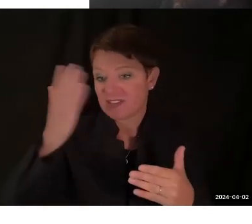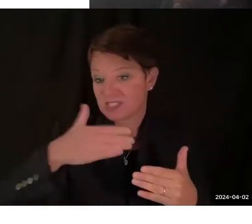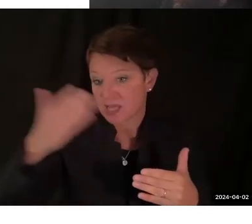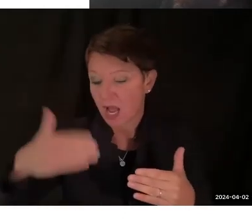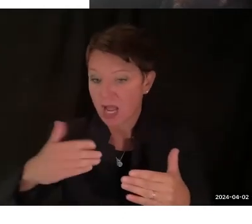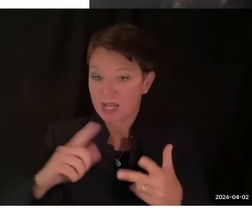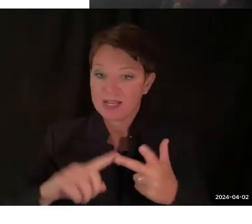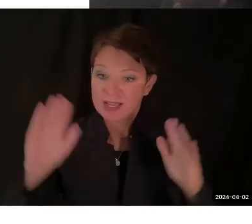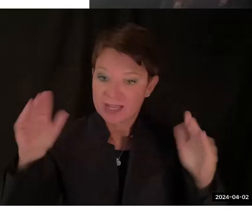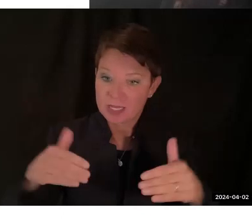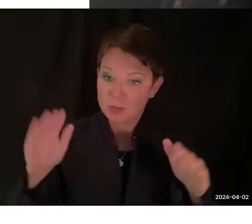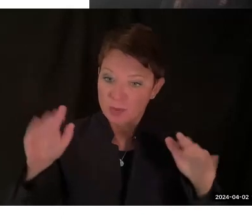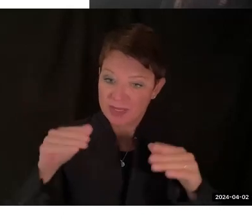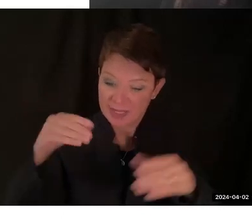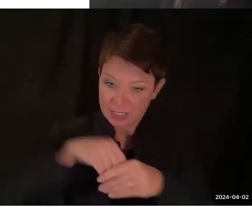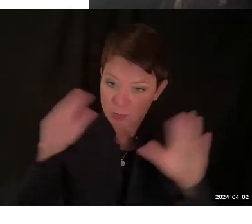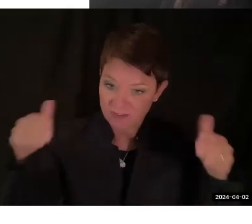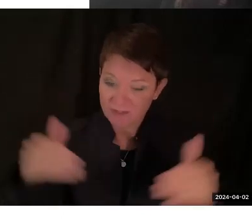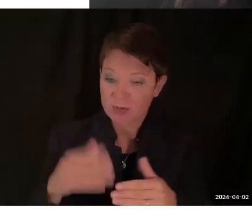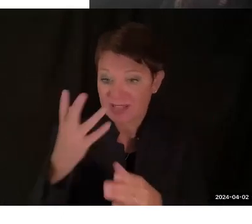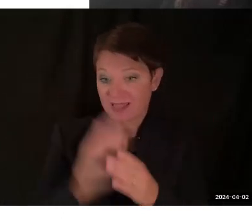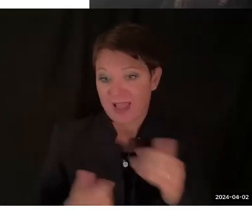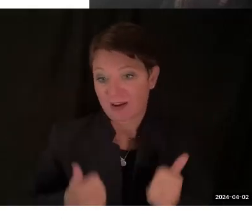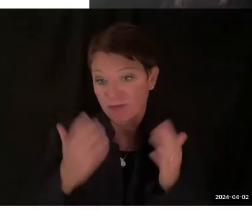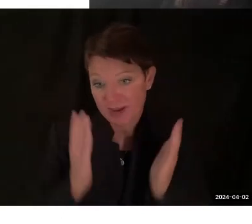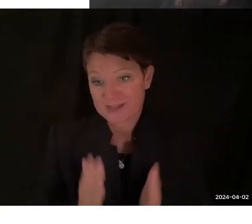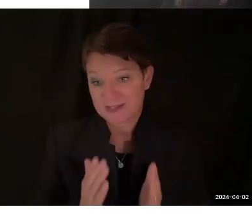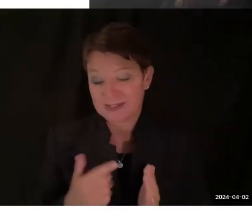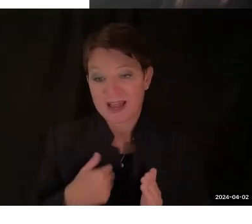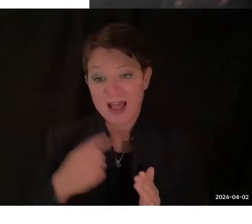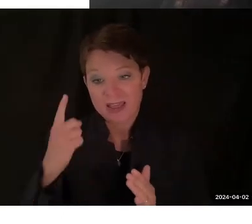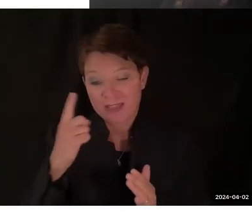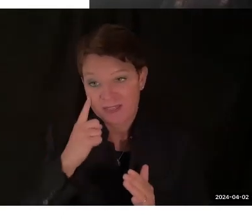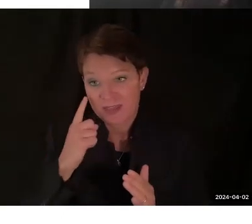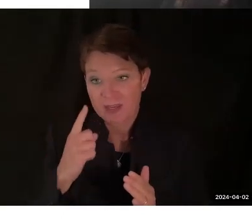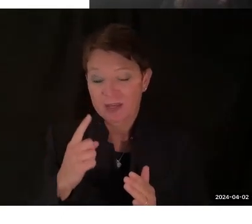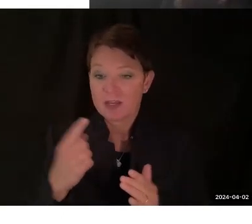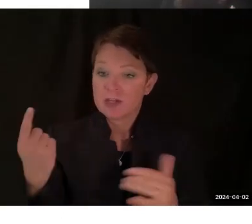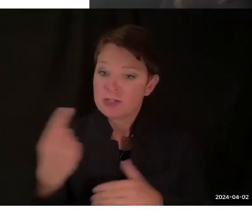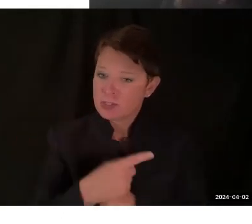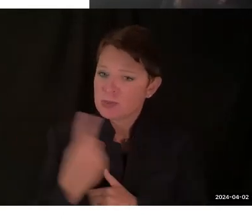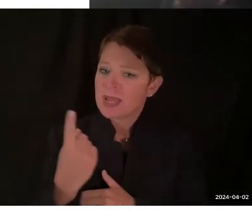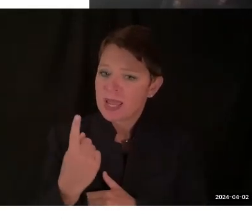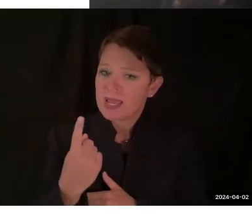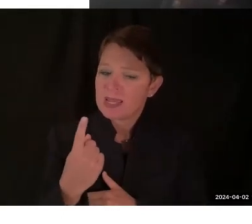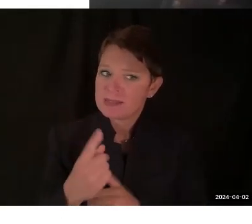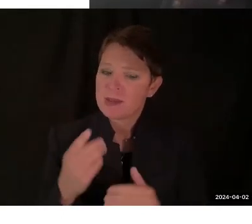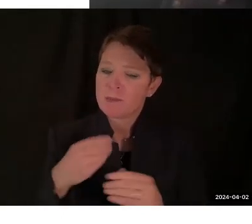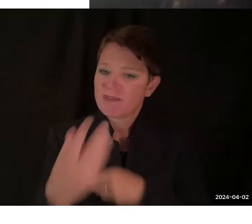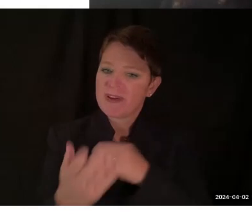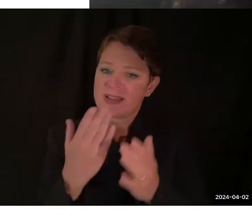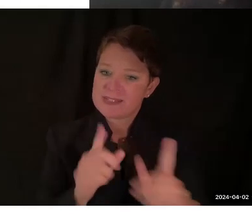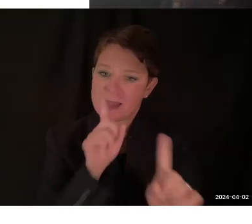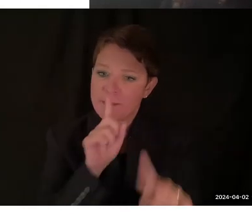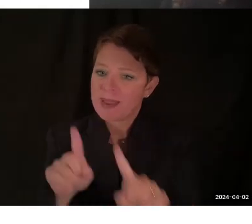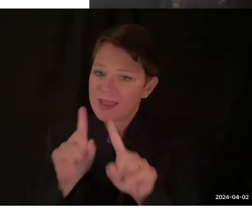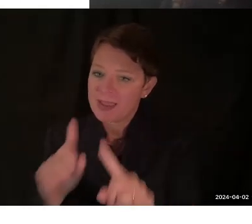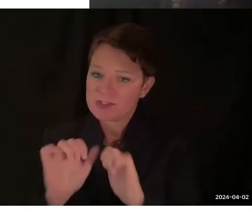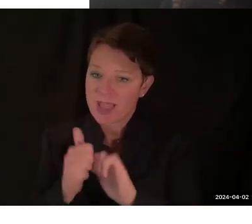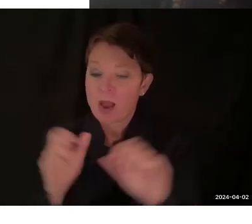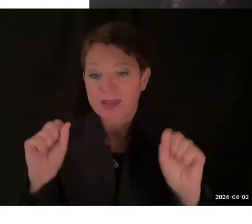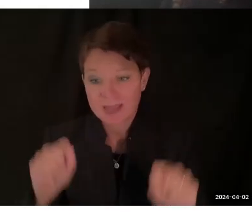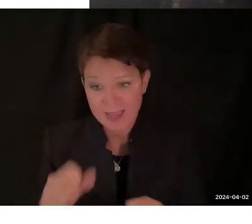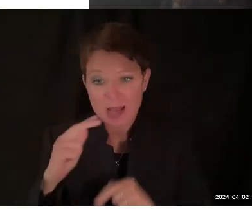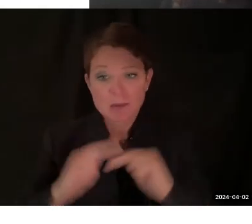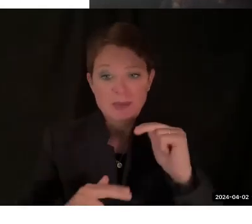inward focus, and the lack of residents. I think the professionals today provided some answers of how this could